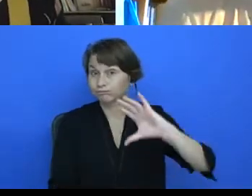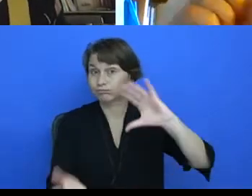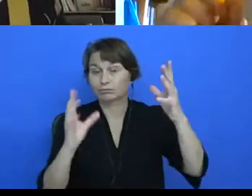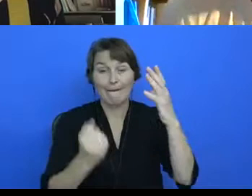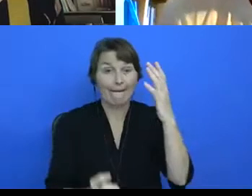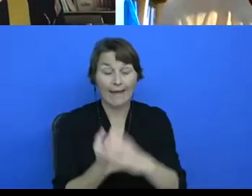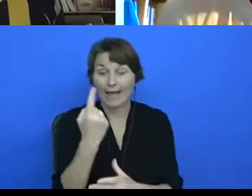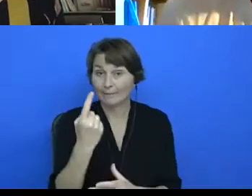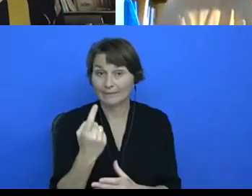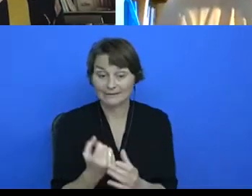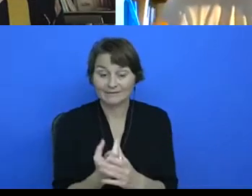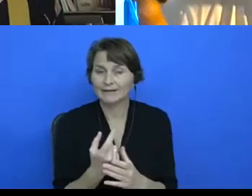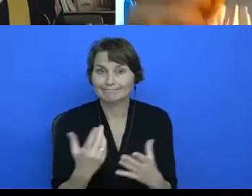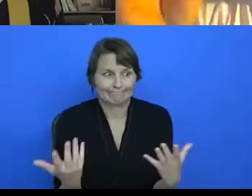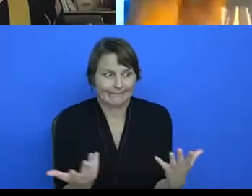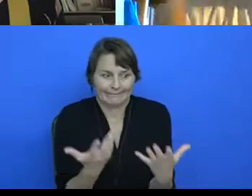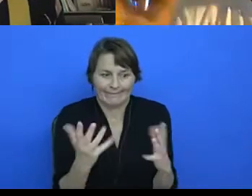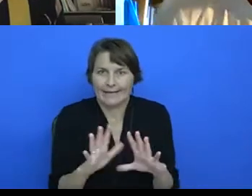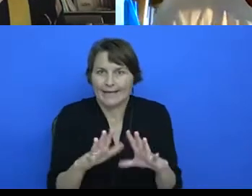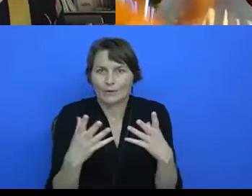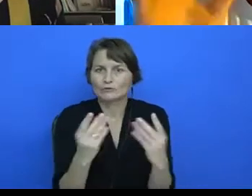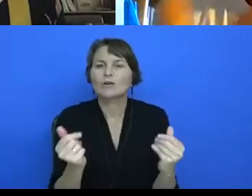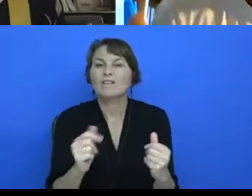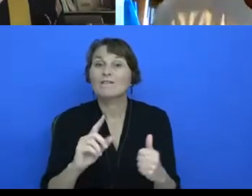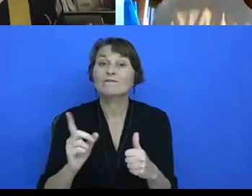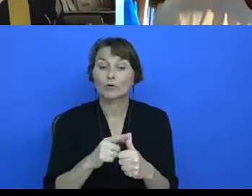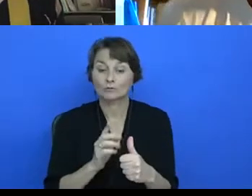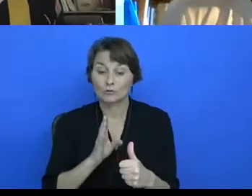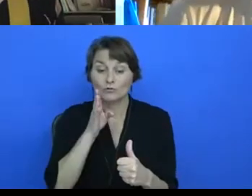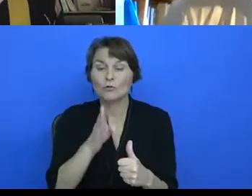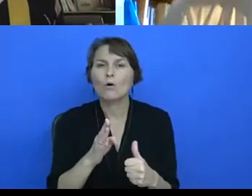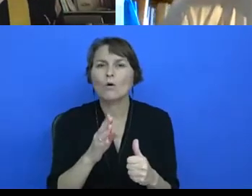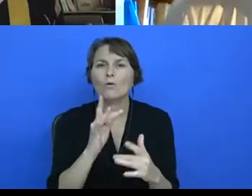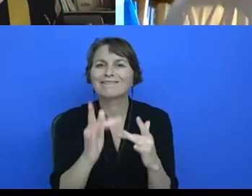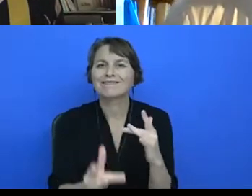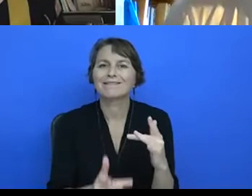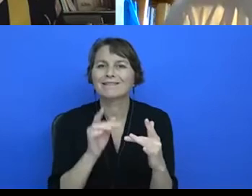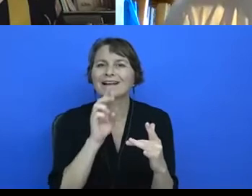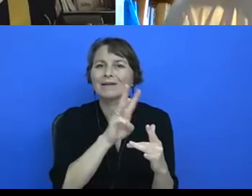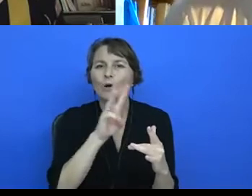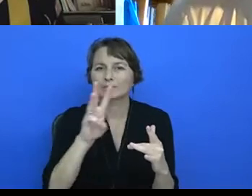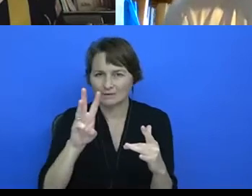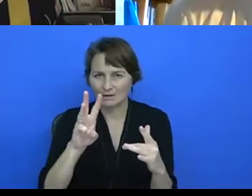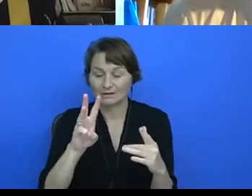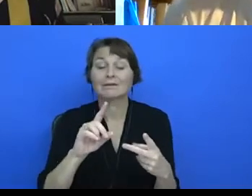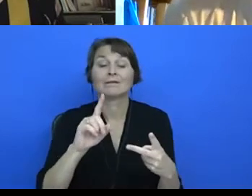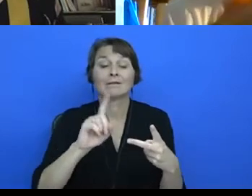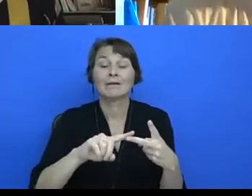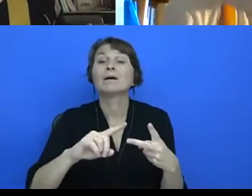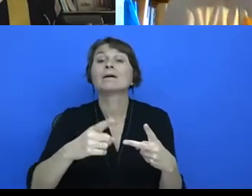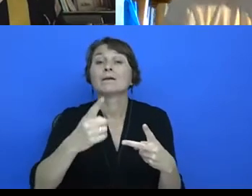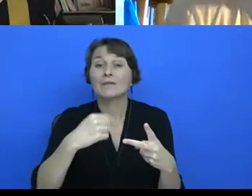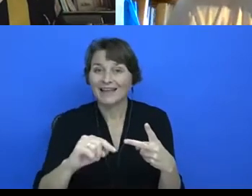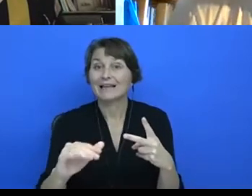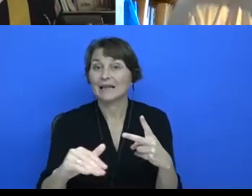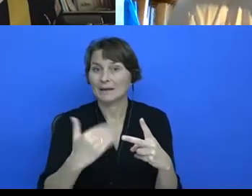first of all, go to the website, then check your email in that order. It just so happened that in the middle of our quiz, well, no, just